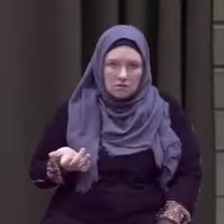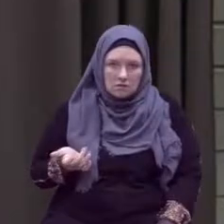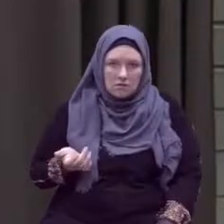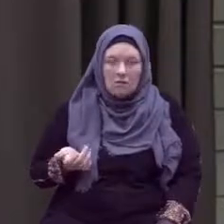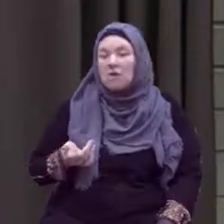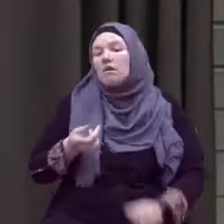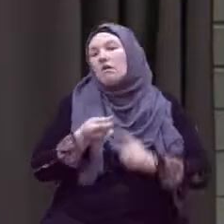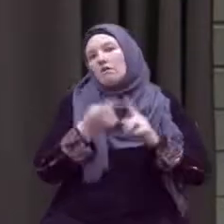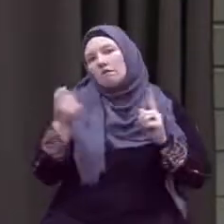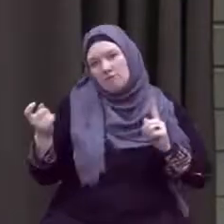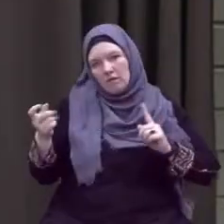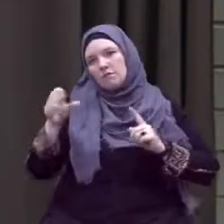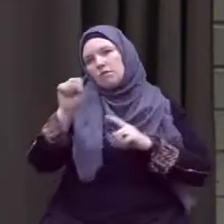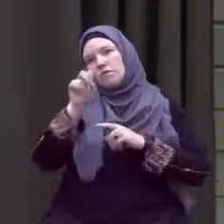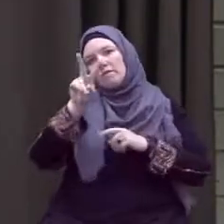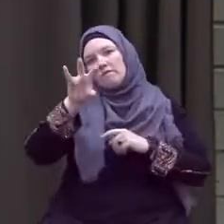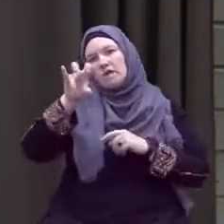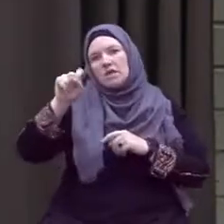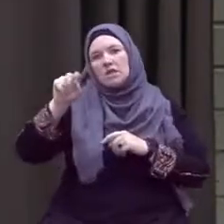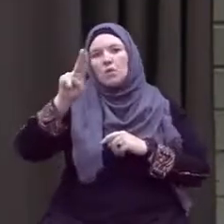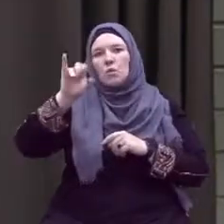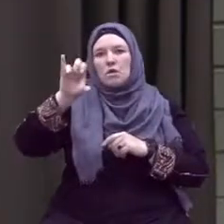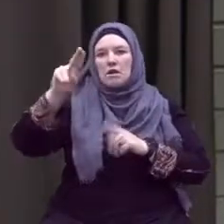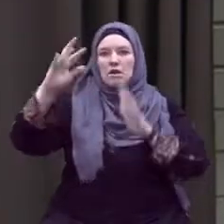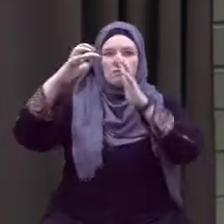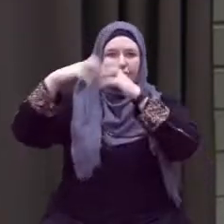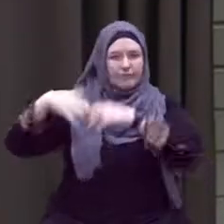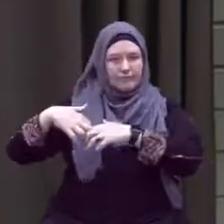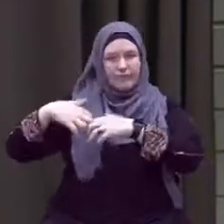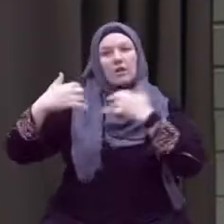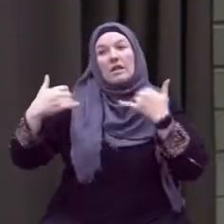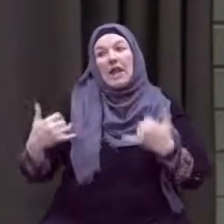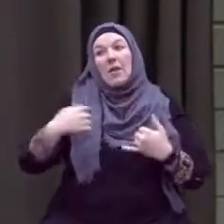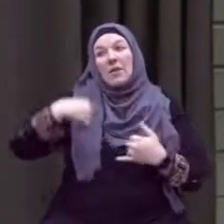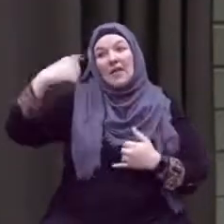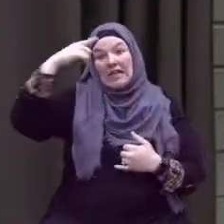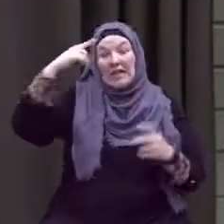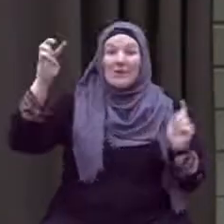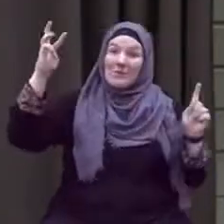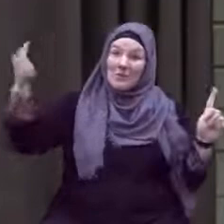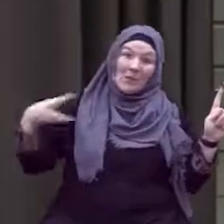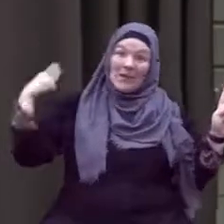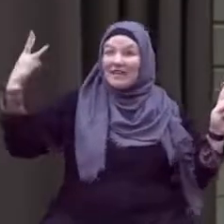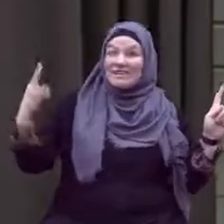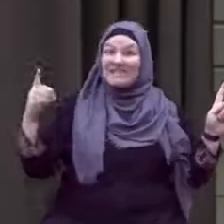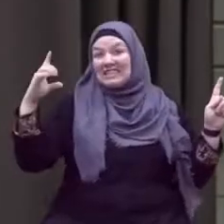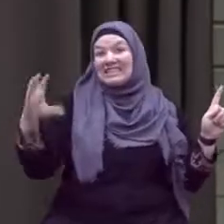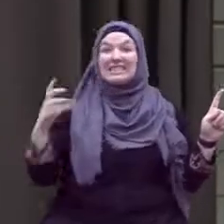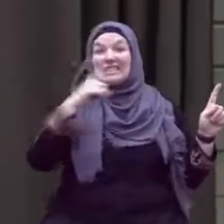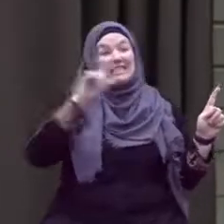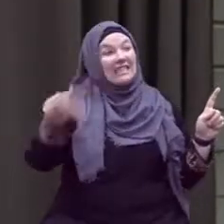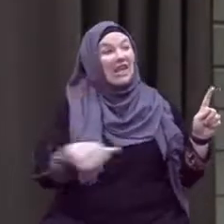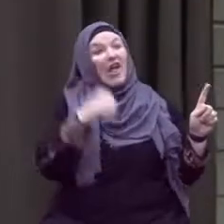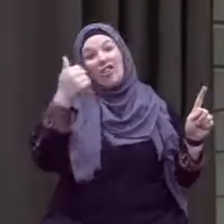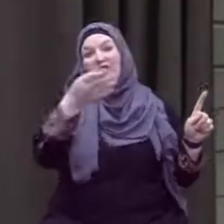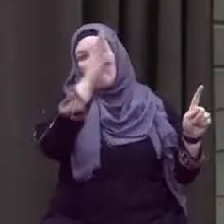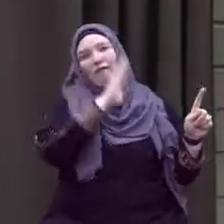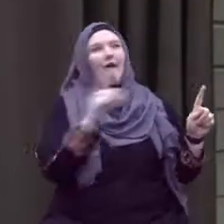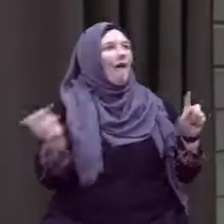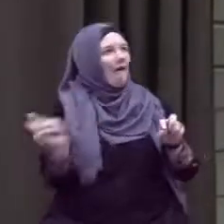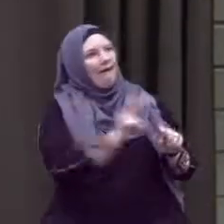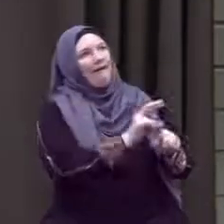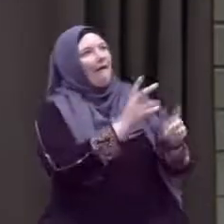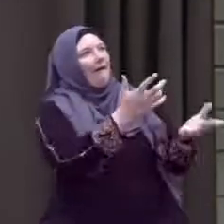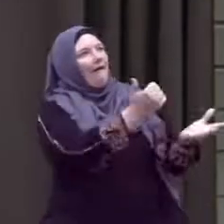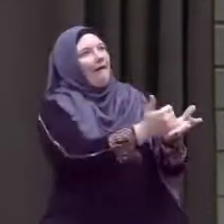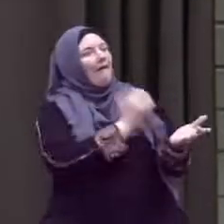From the demise of the Soviet Union, now we think that Washington is the other God. And Washington